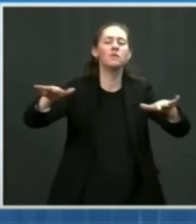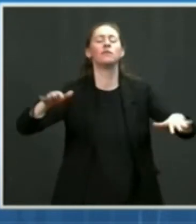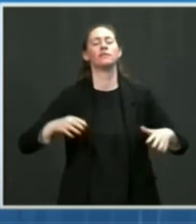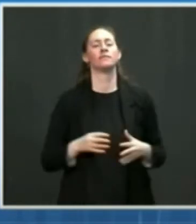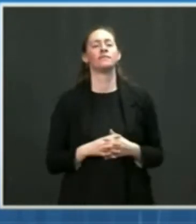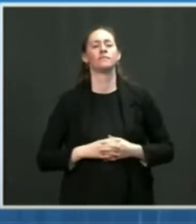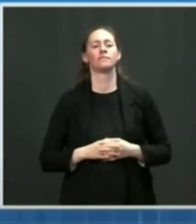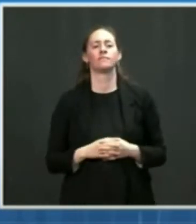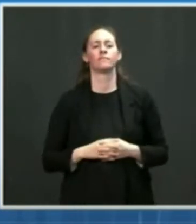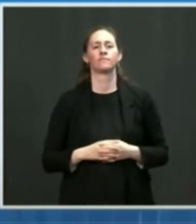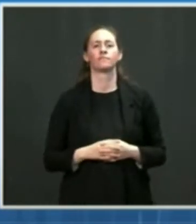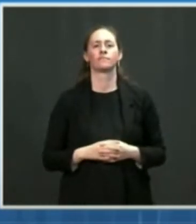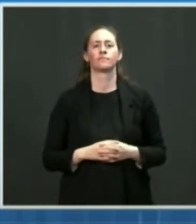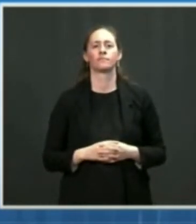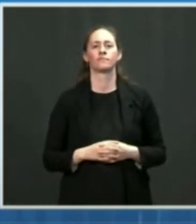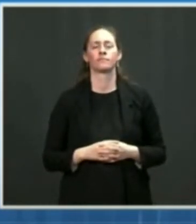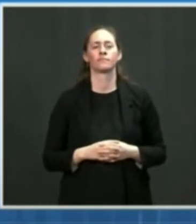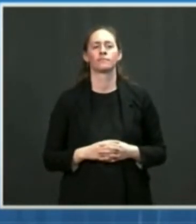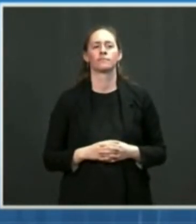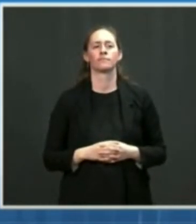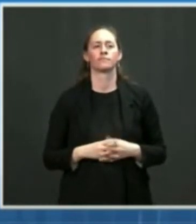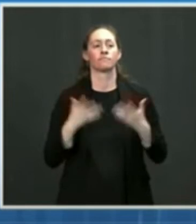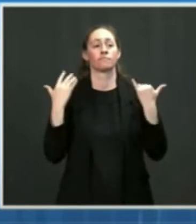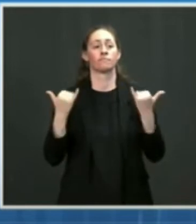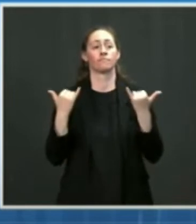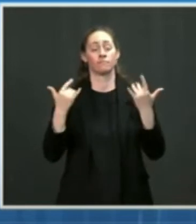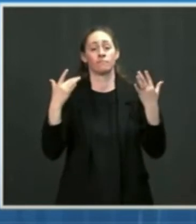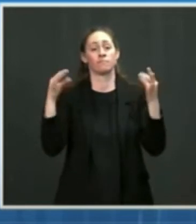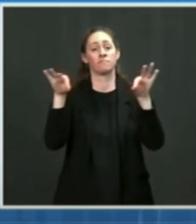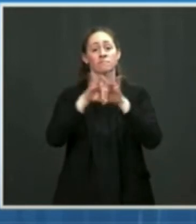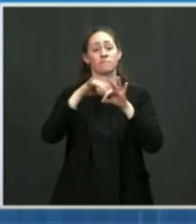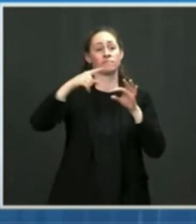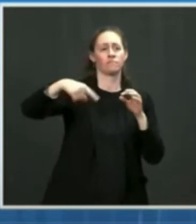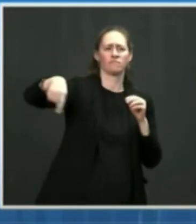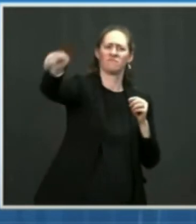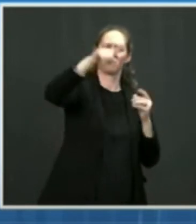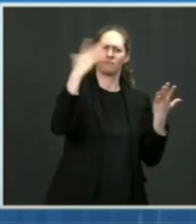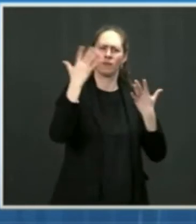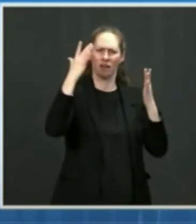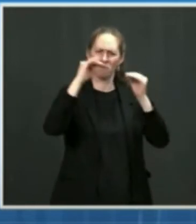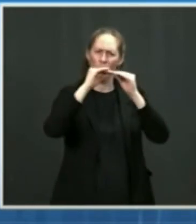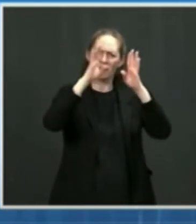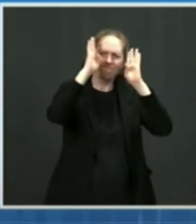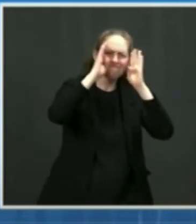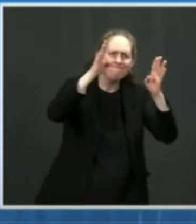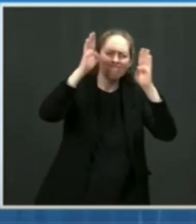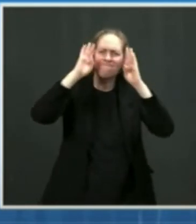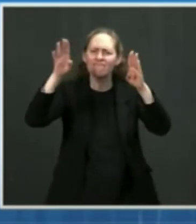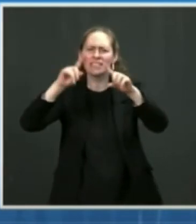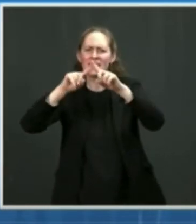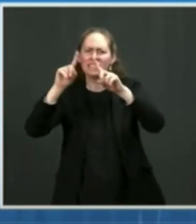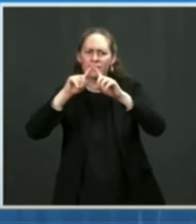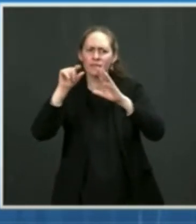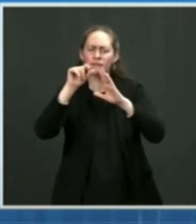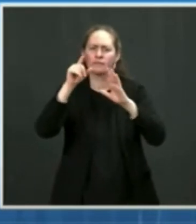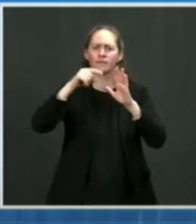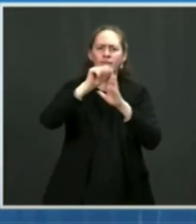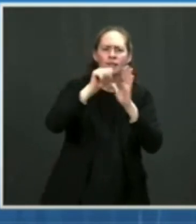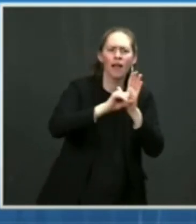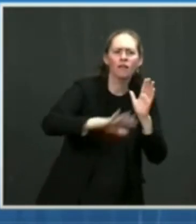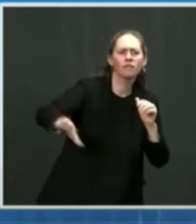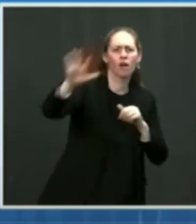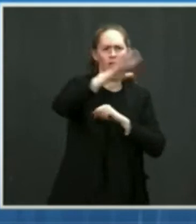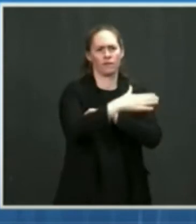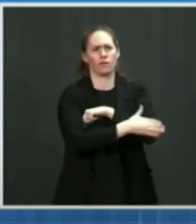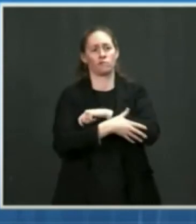like this as we pay attention around the country. So with that, I think we've taken our last question,